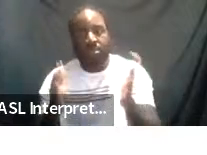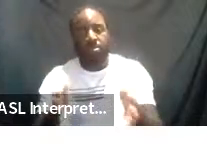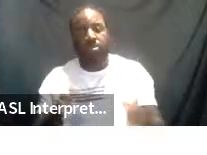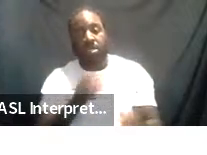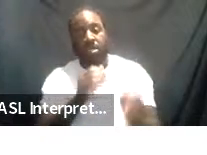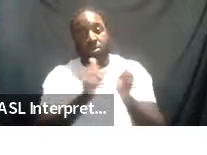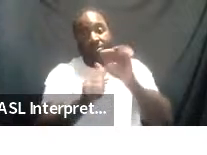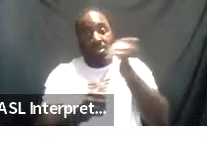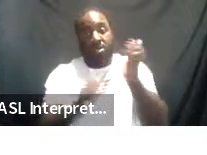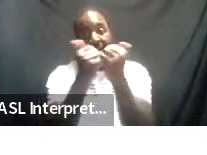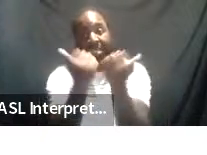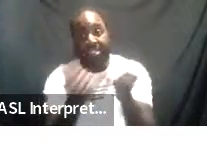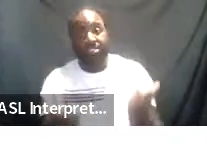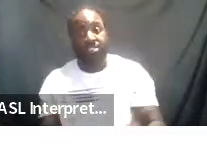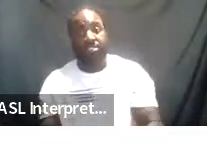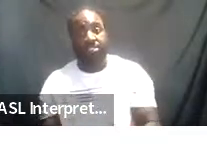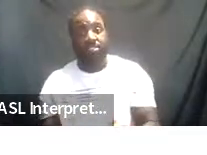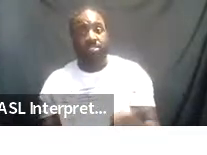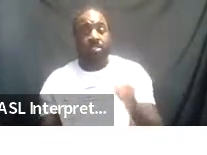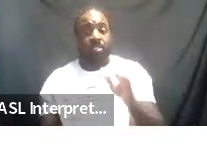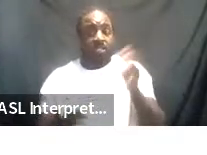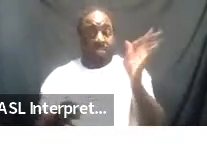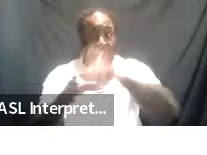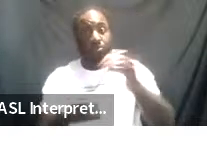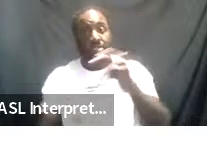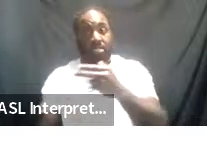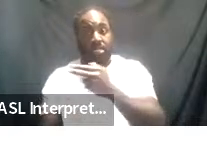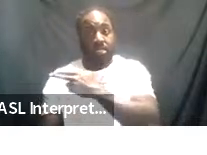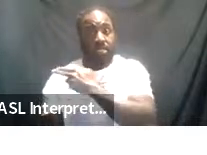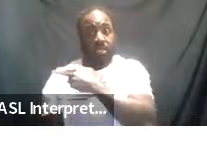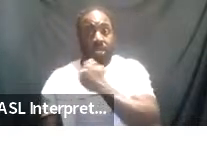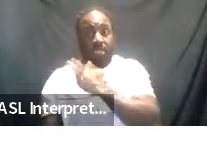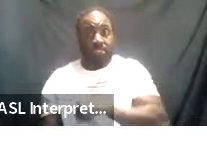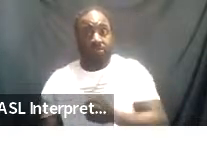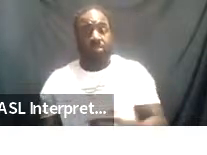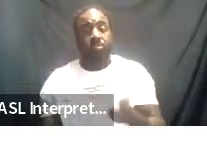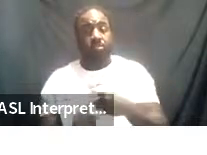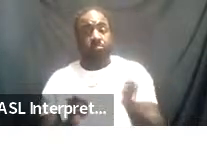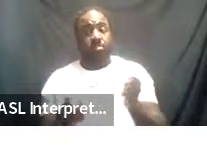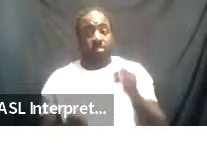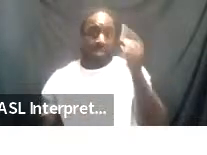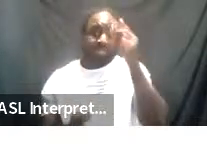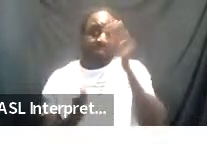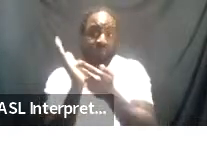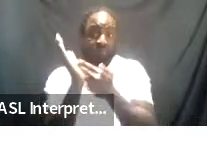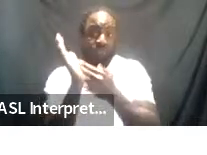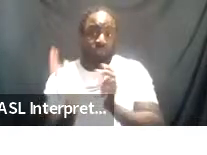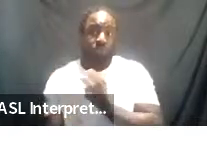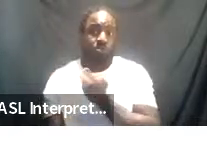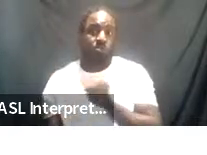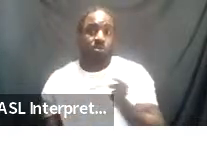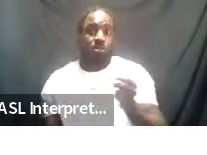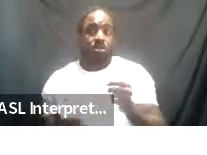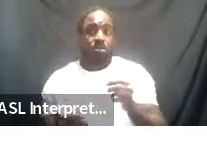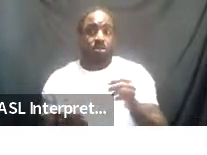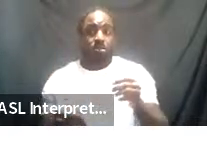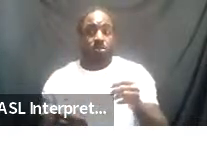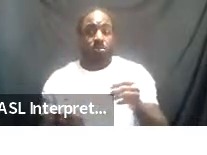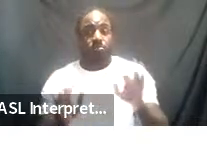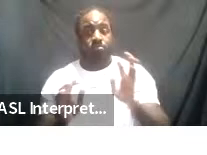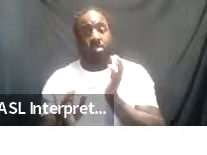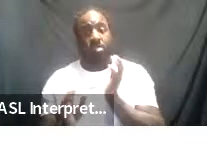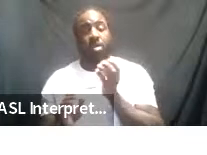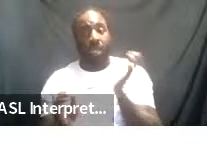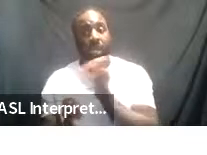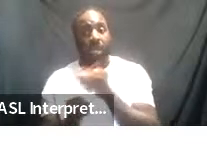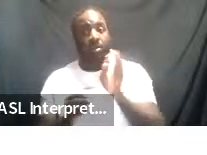agencies, including health and hospitals. But I think for sure the administration is very